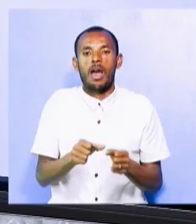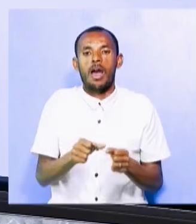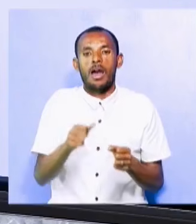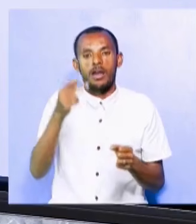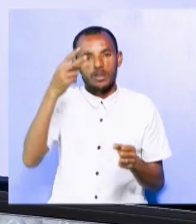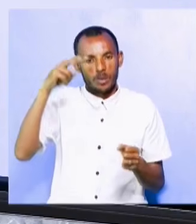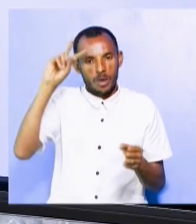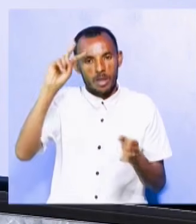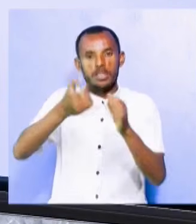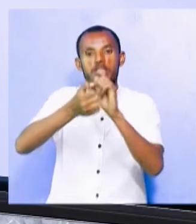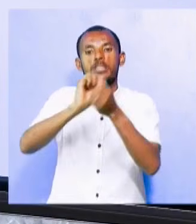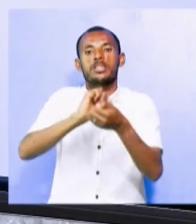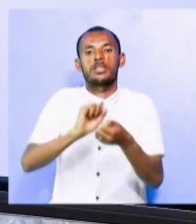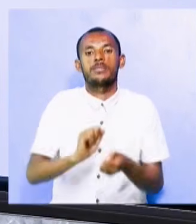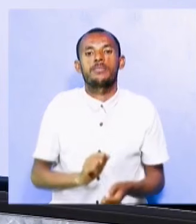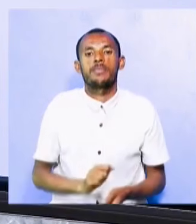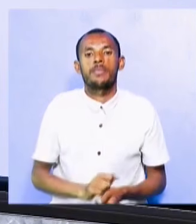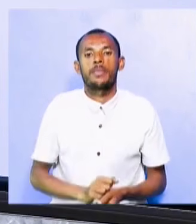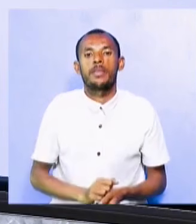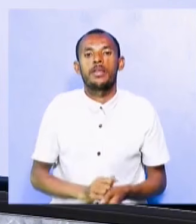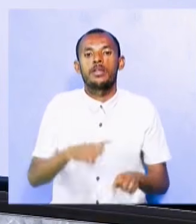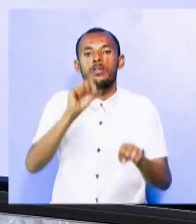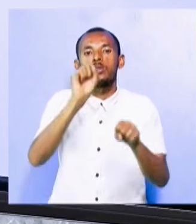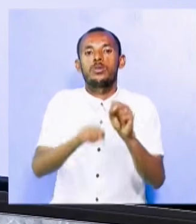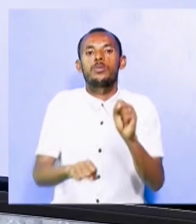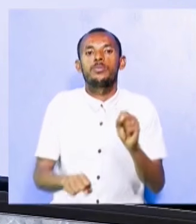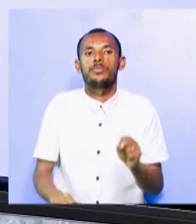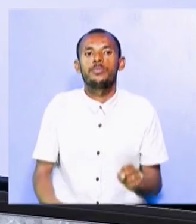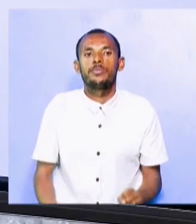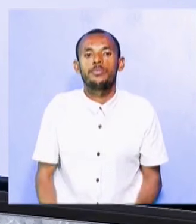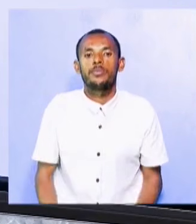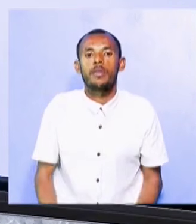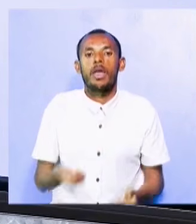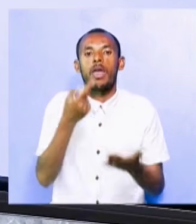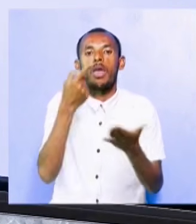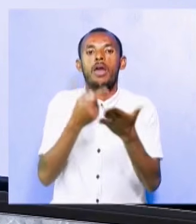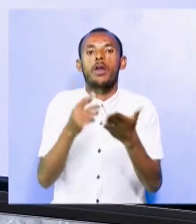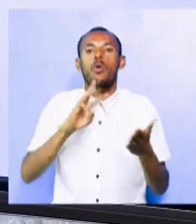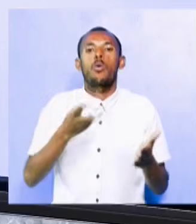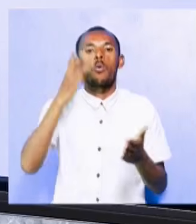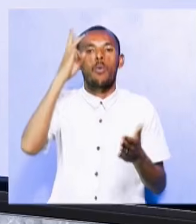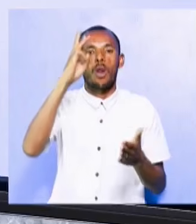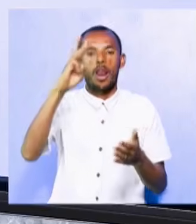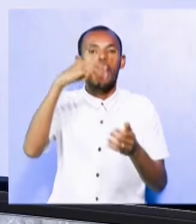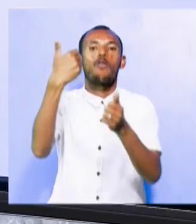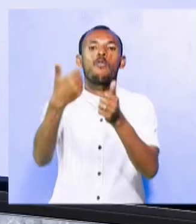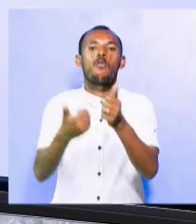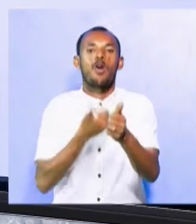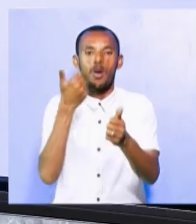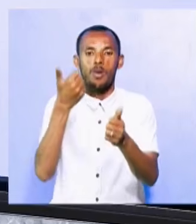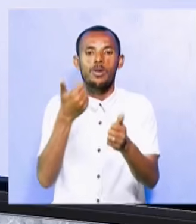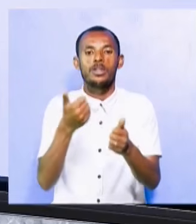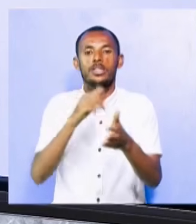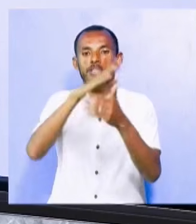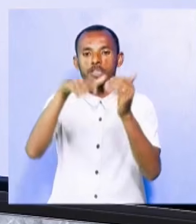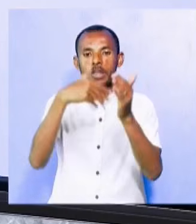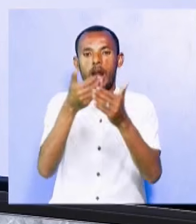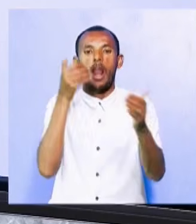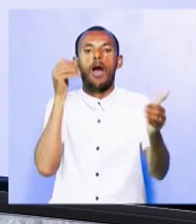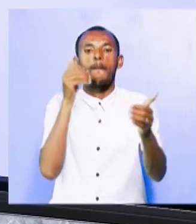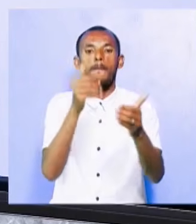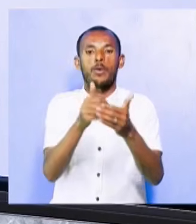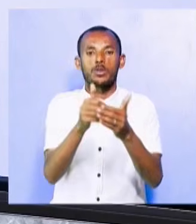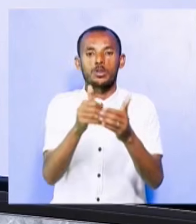square is changed, right? So here we will follow a certain general approach